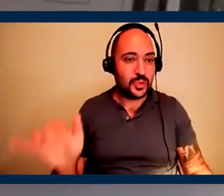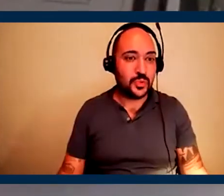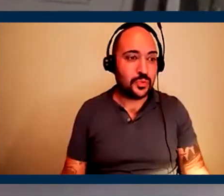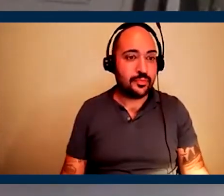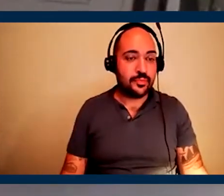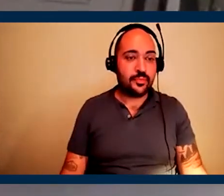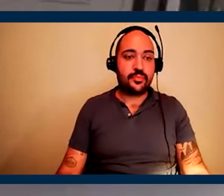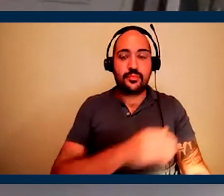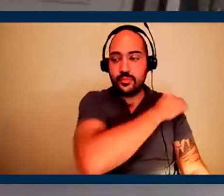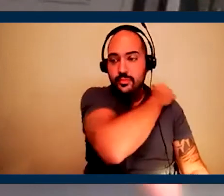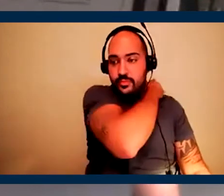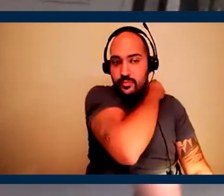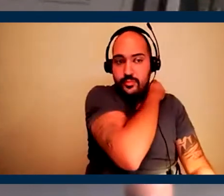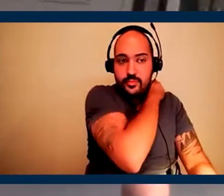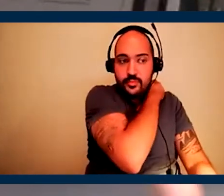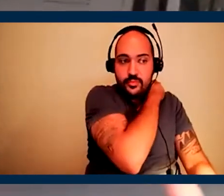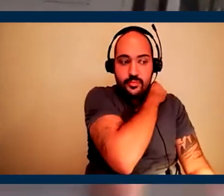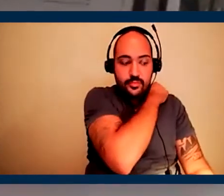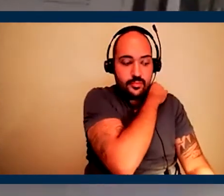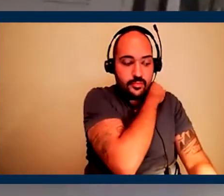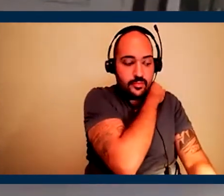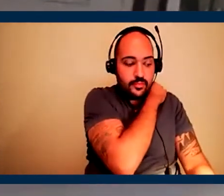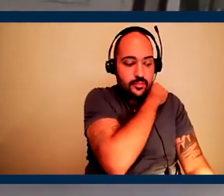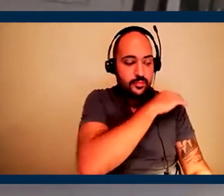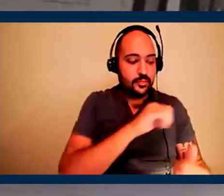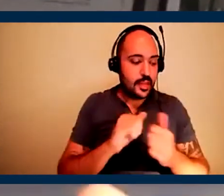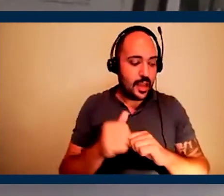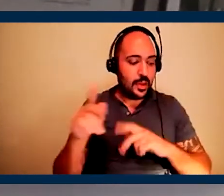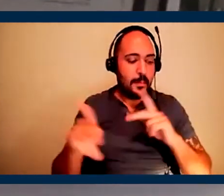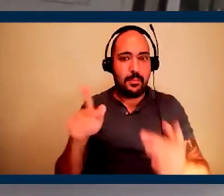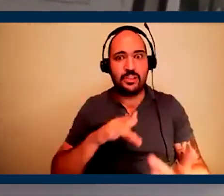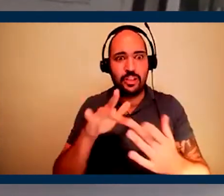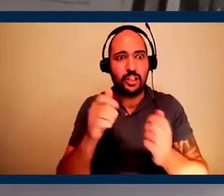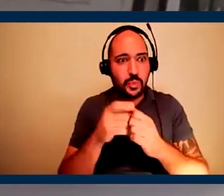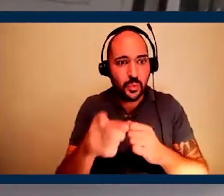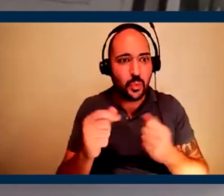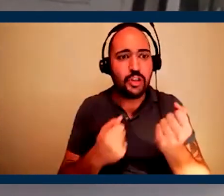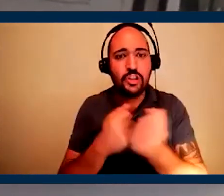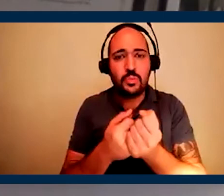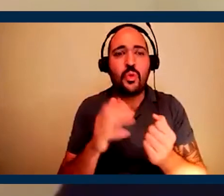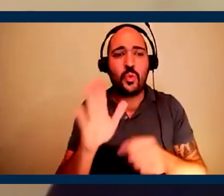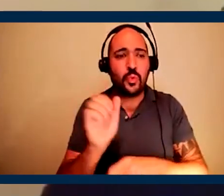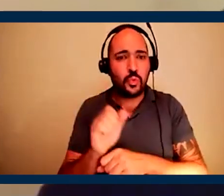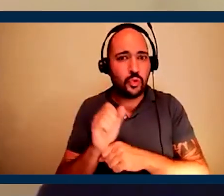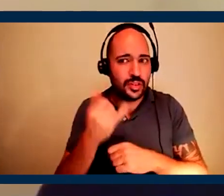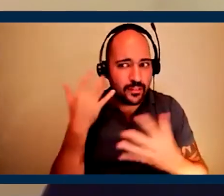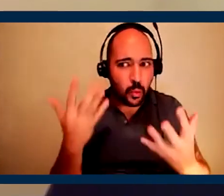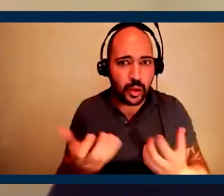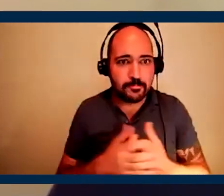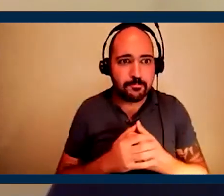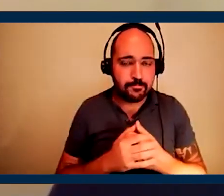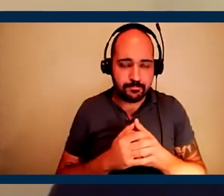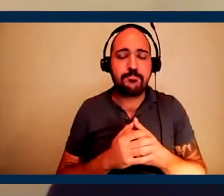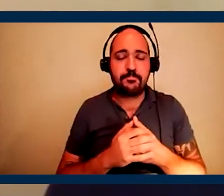people get in touch with you or support what you're working on if they want to do so? So absolutely. So you